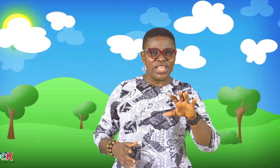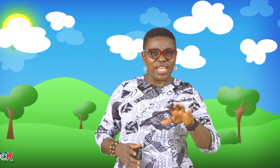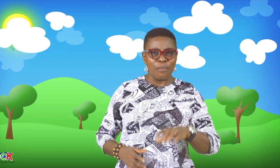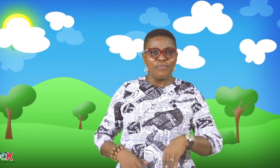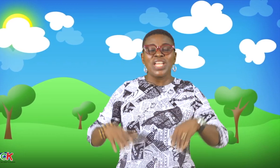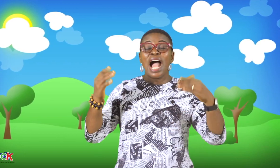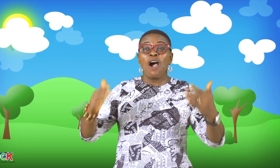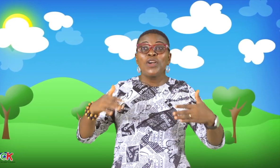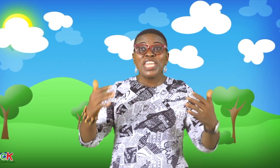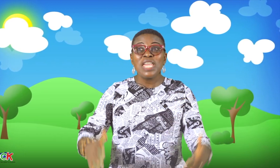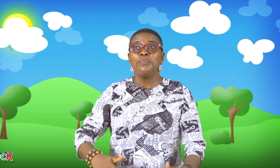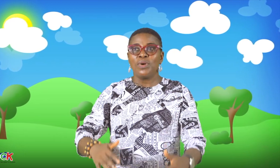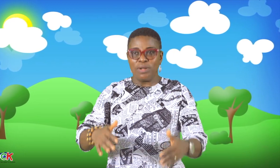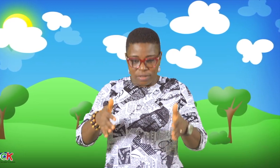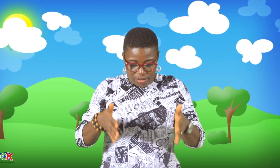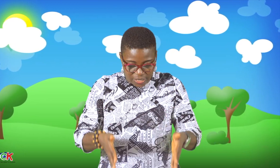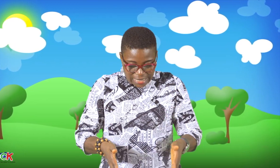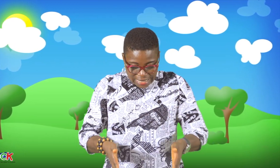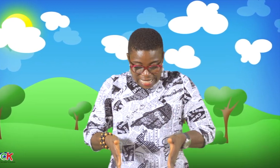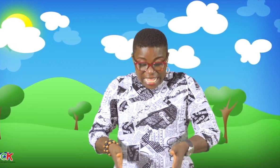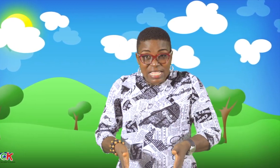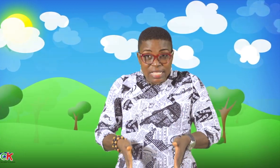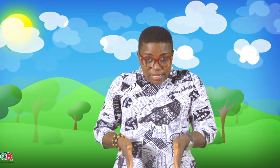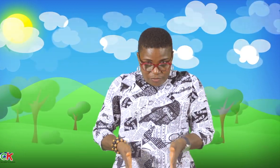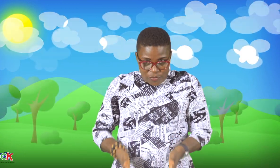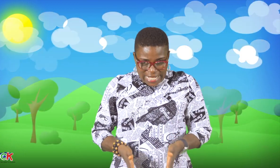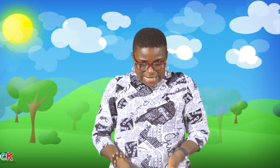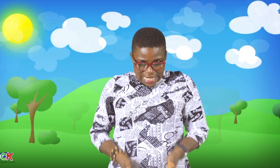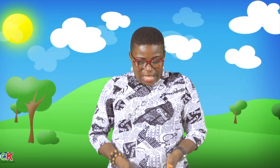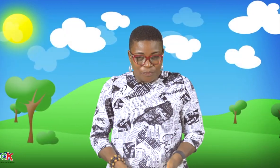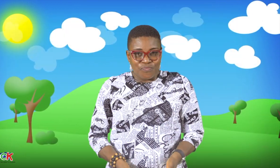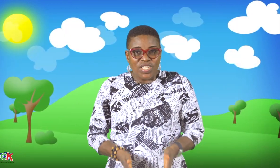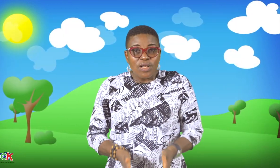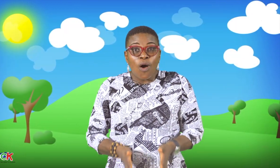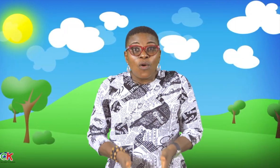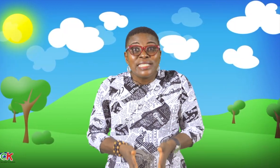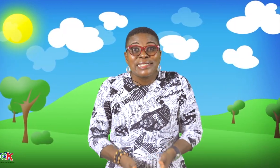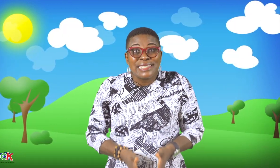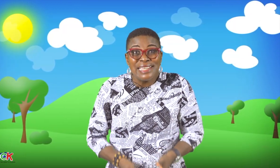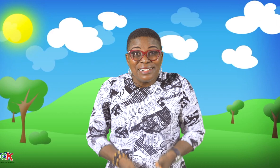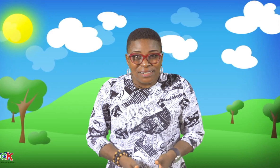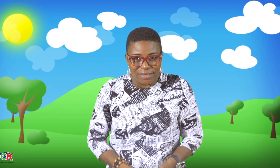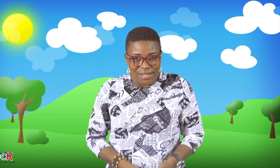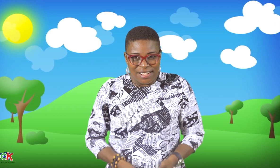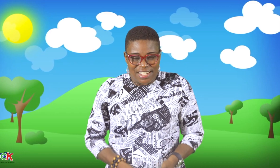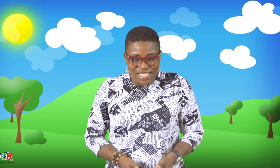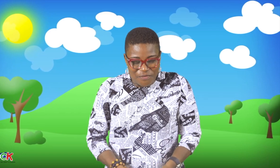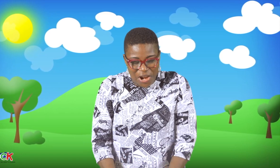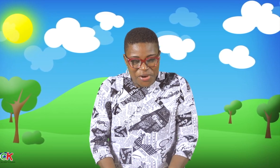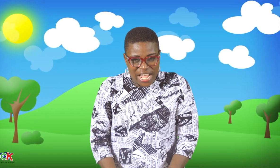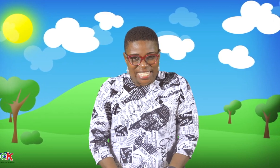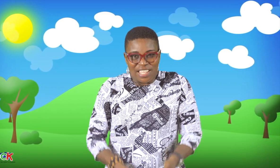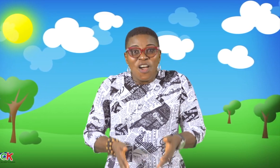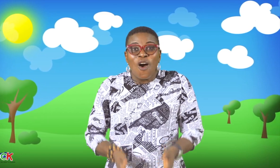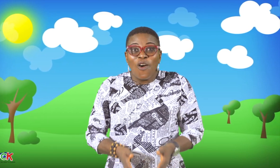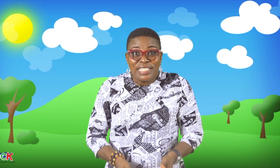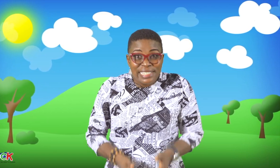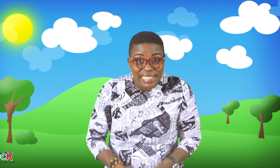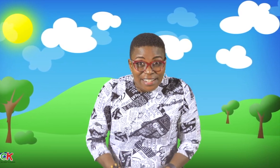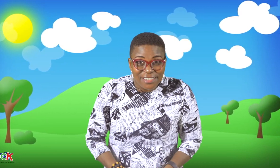keep believing him. I'll keep staying right there until the very